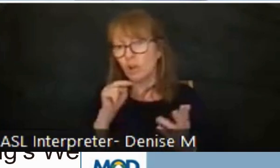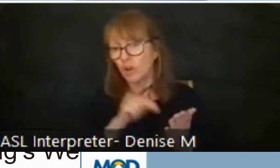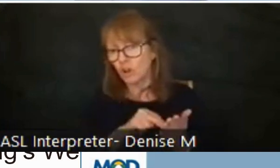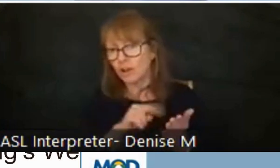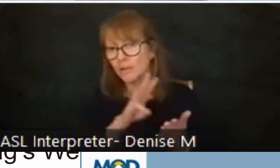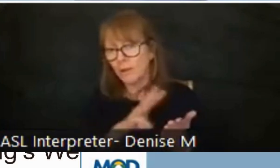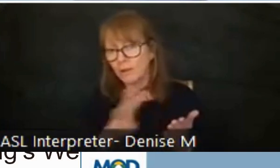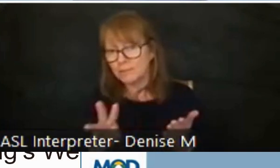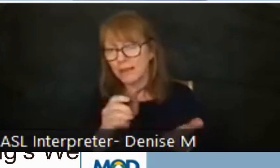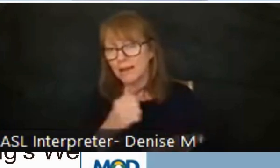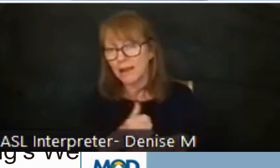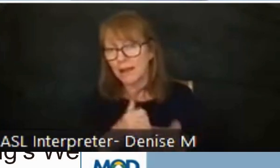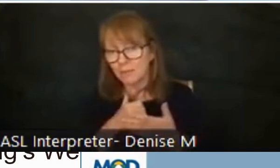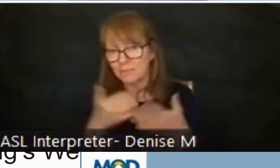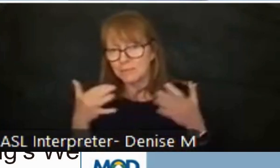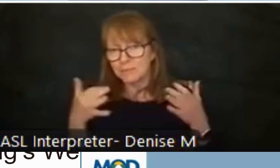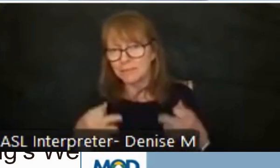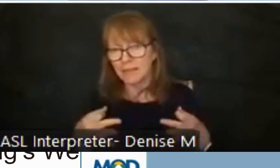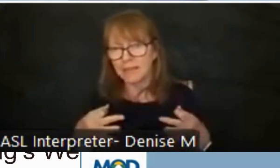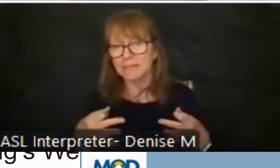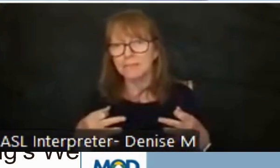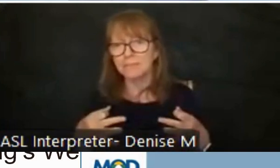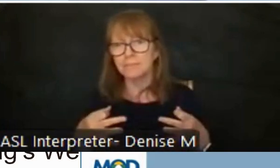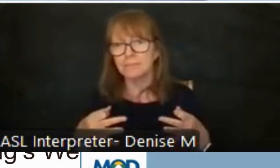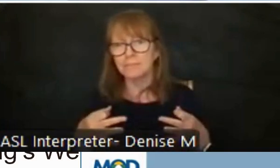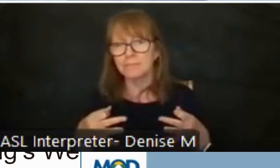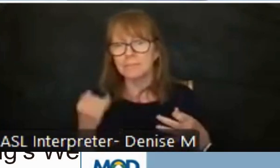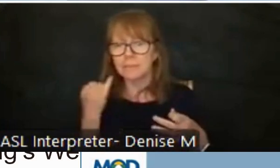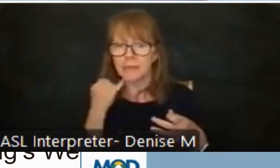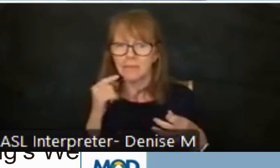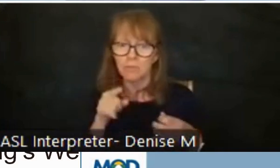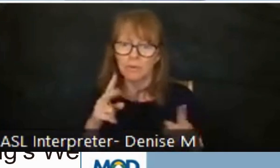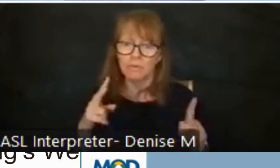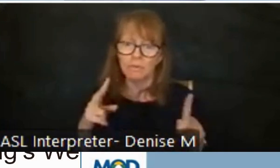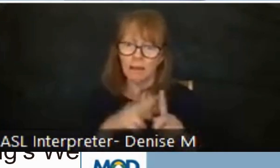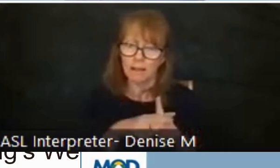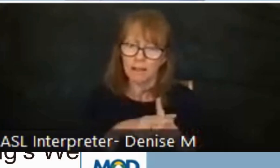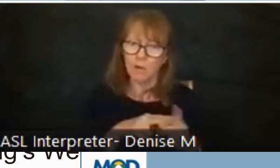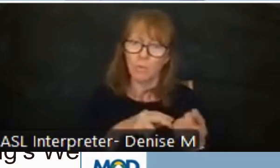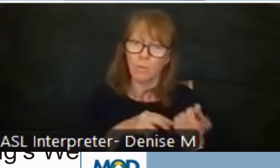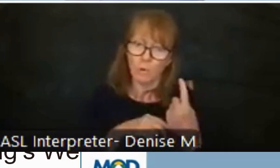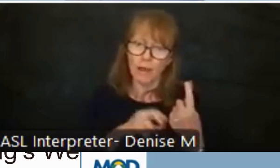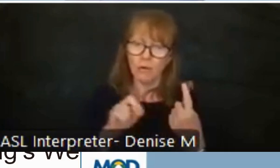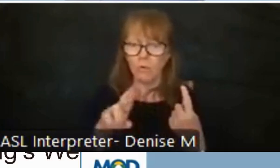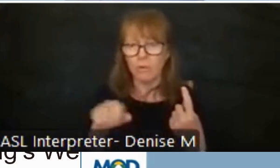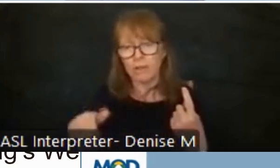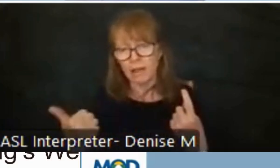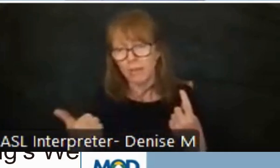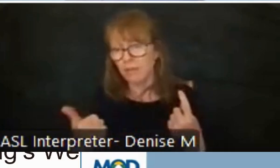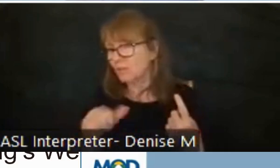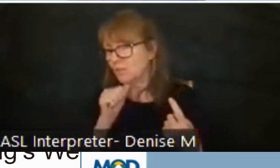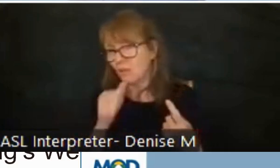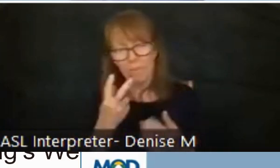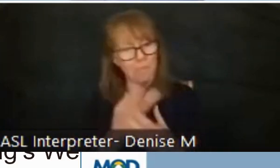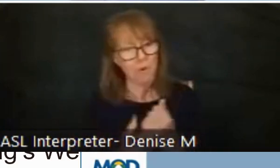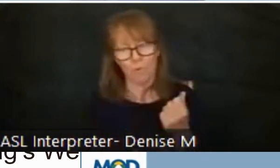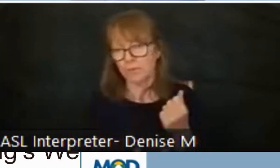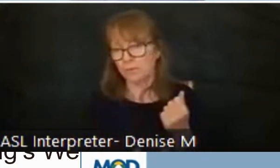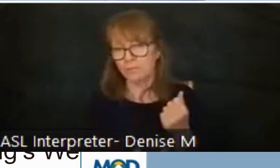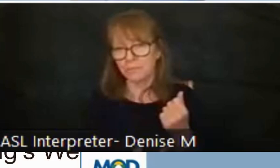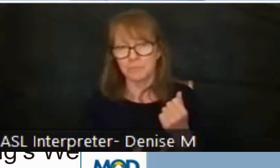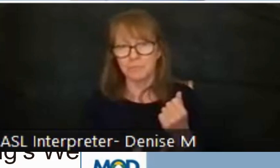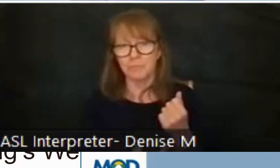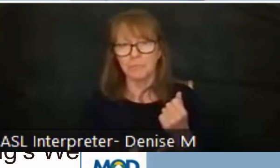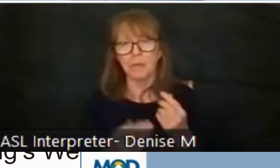make a decision. If you would file at one or the other, you wouldn't file at both, although I